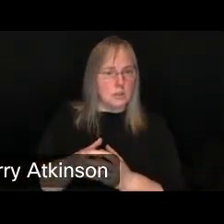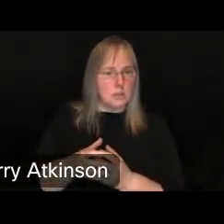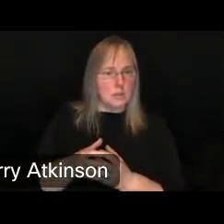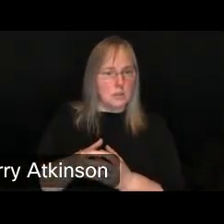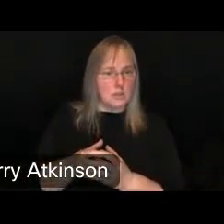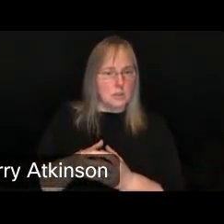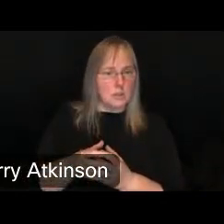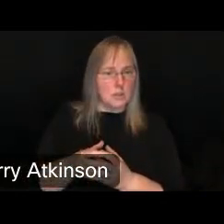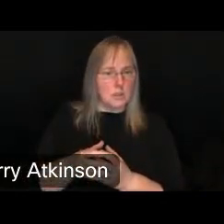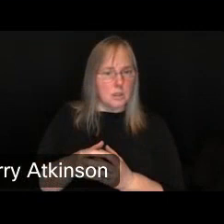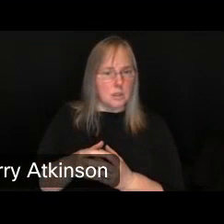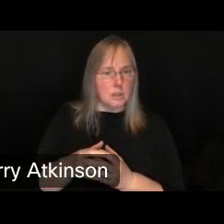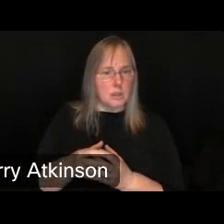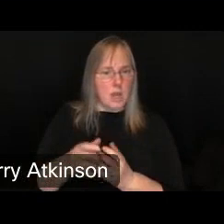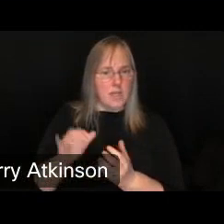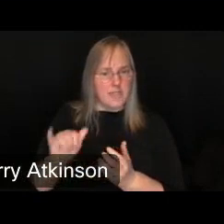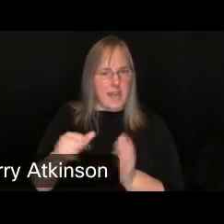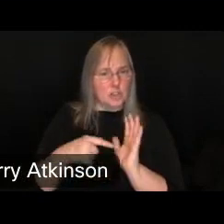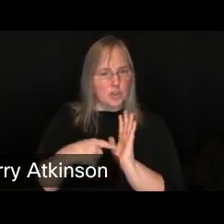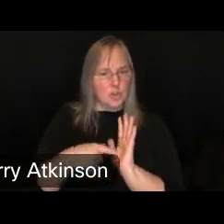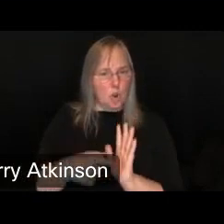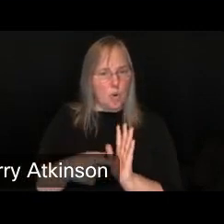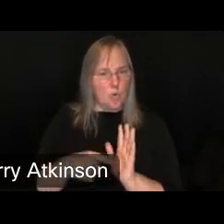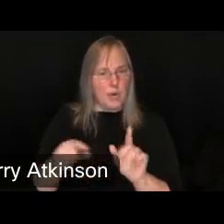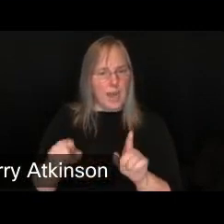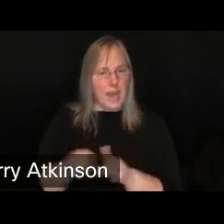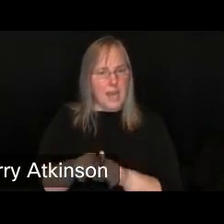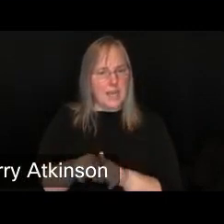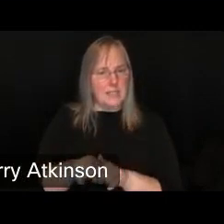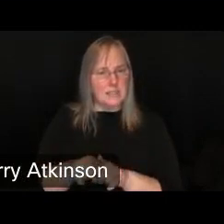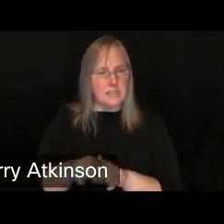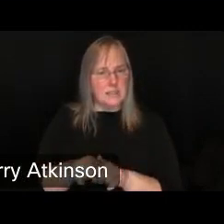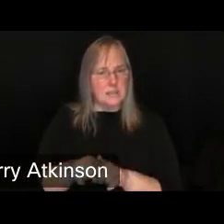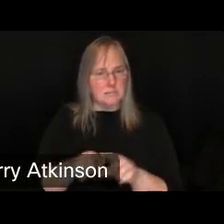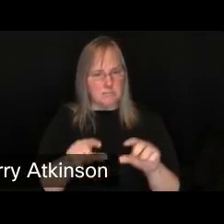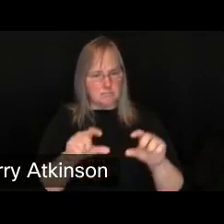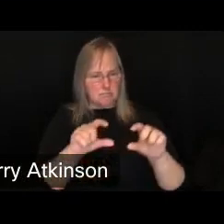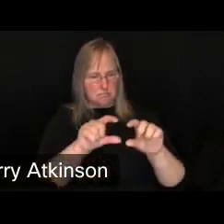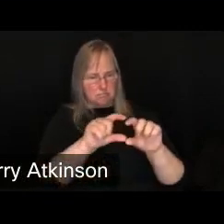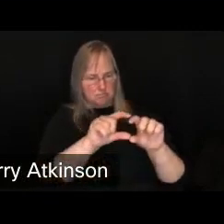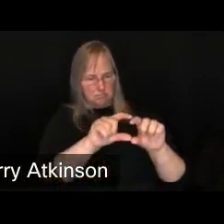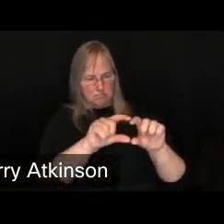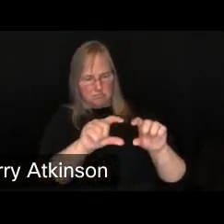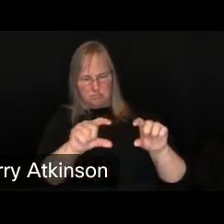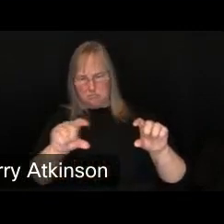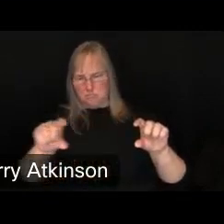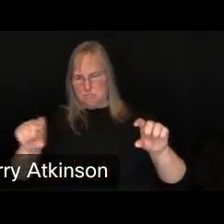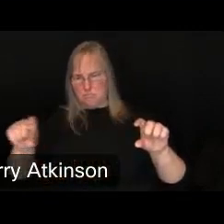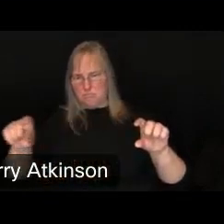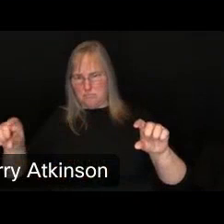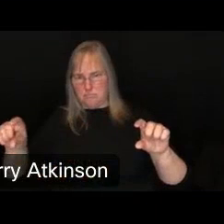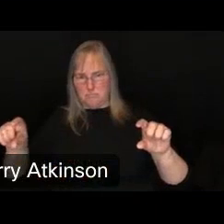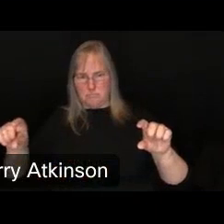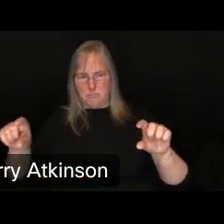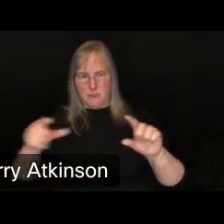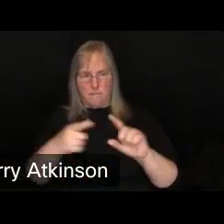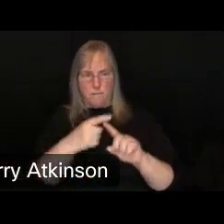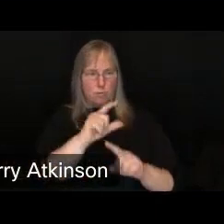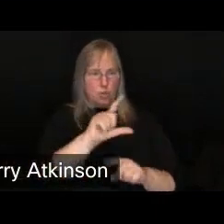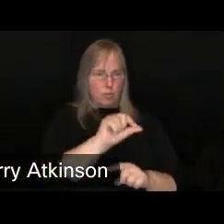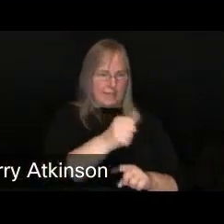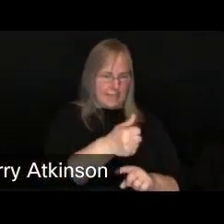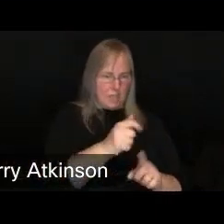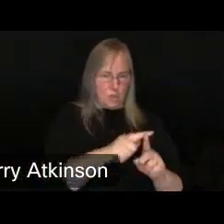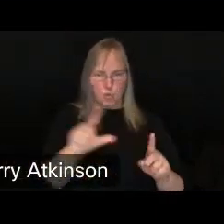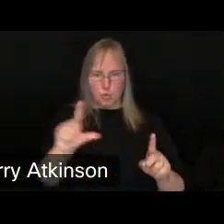is shown as being almost stagnant from 2010 to 2040. Am I reading